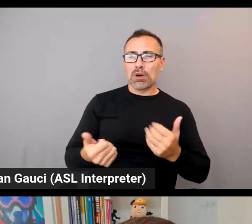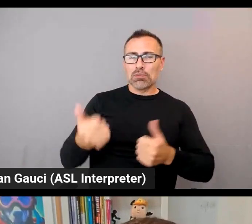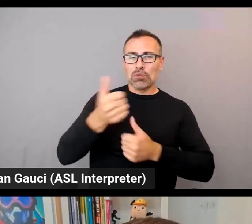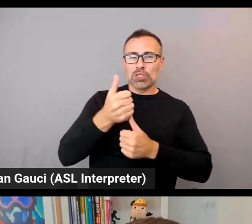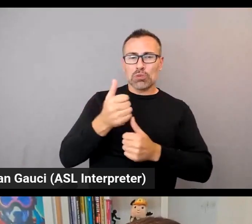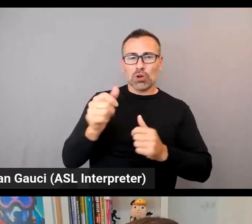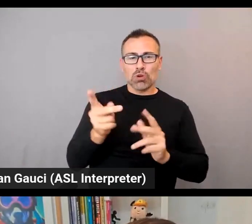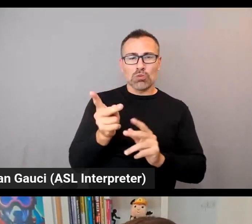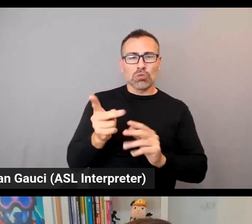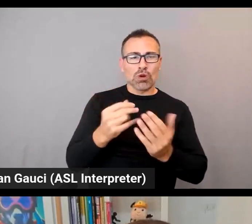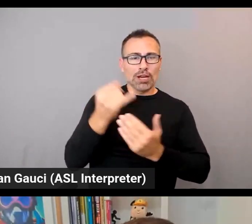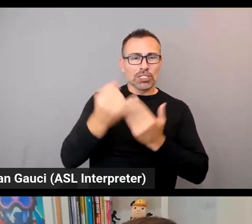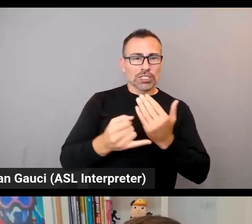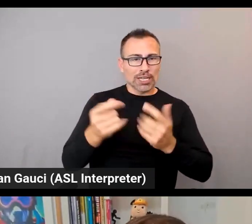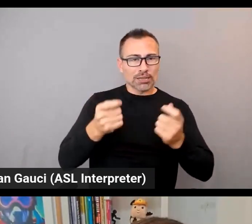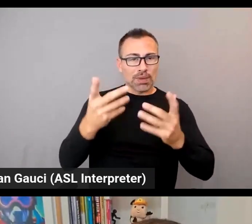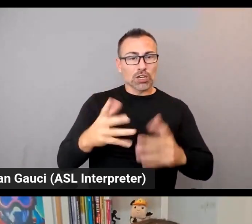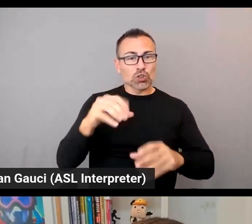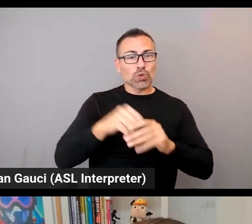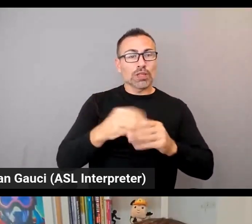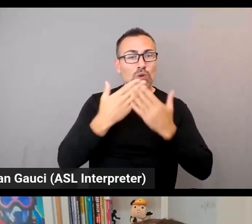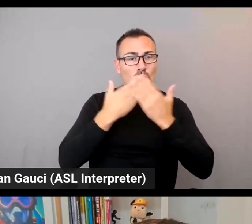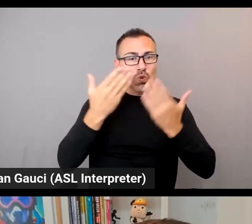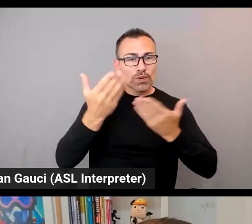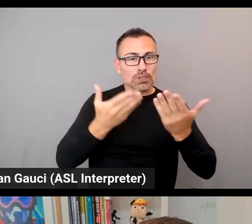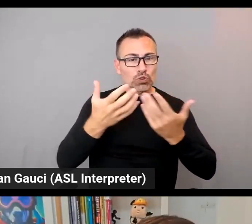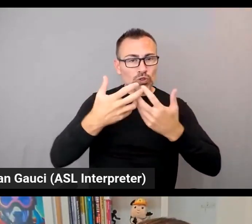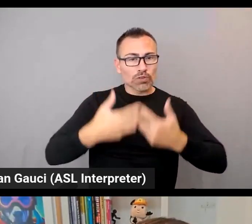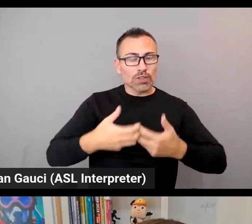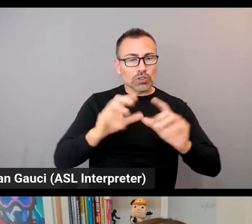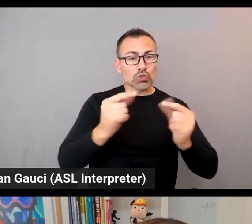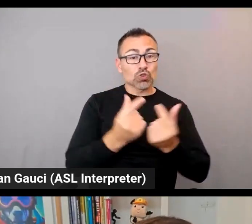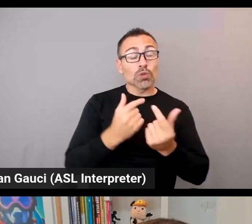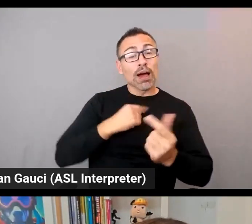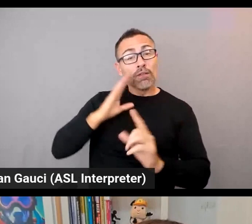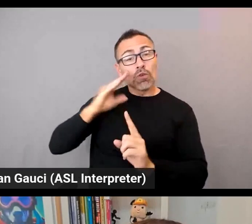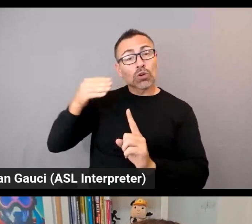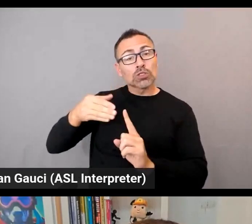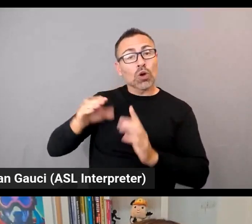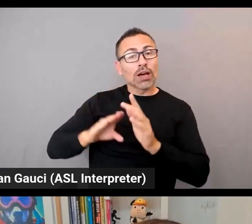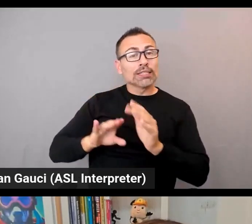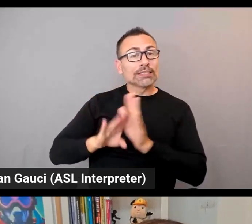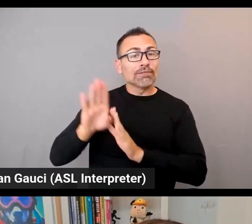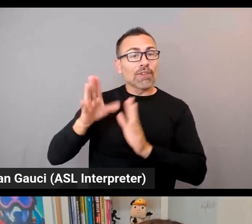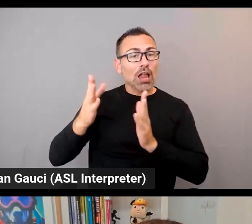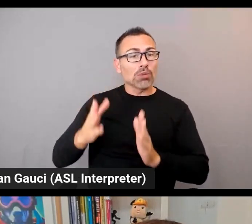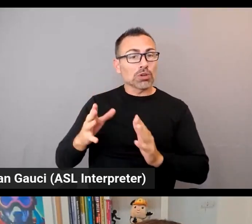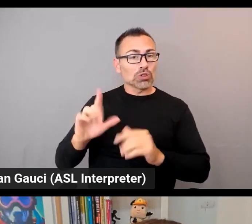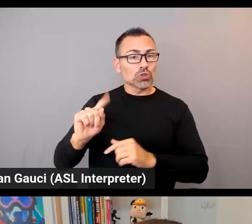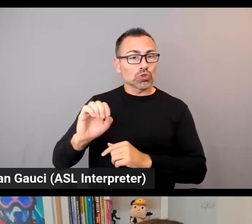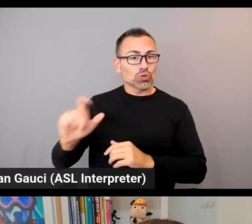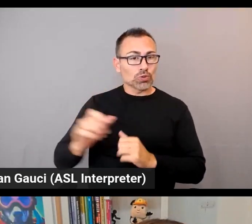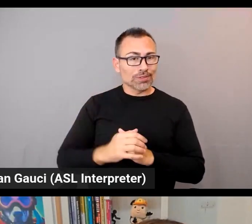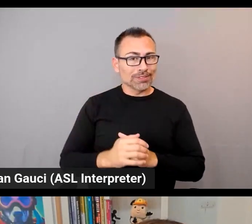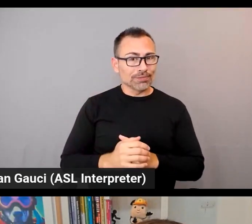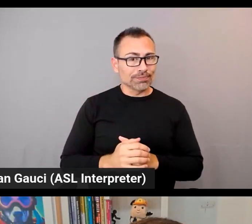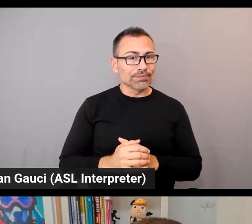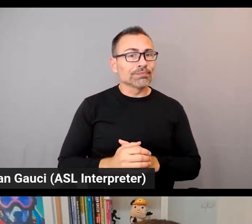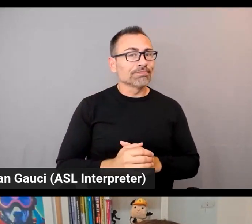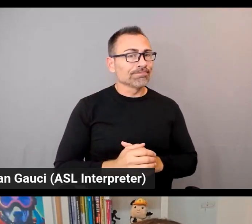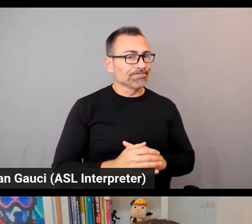Serverless group. I'm focused on developer tools. Awesome. Right. So we are going to be talking about Application